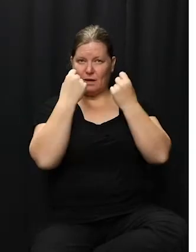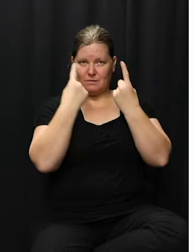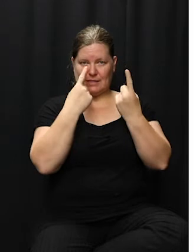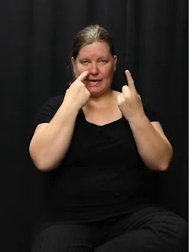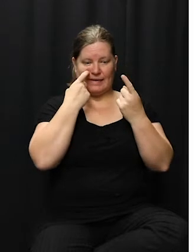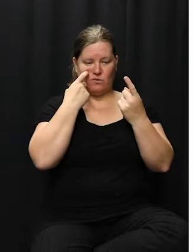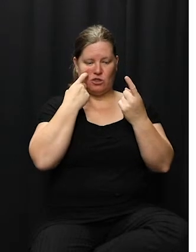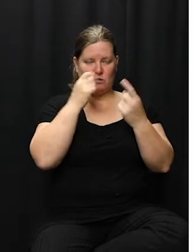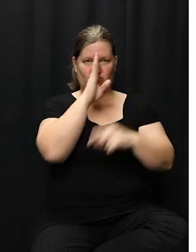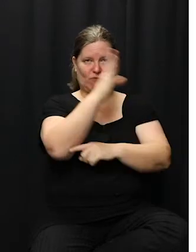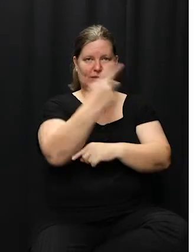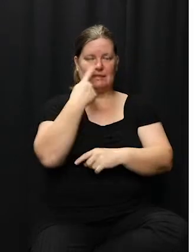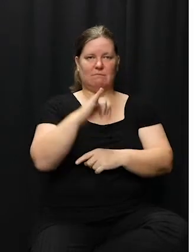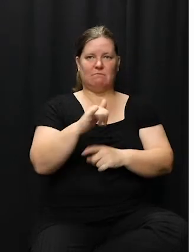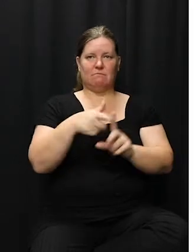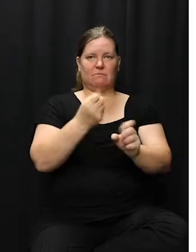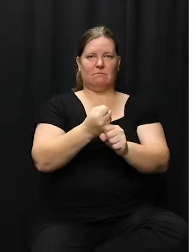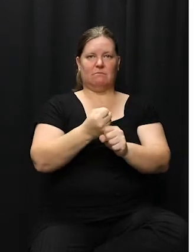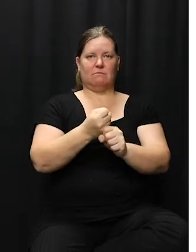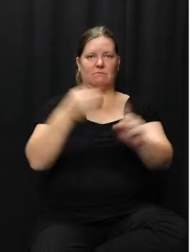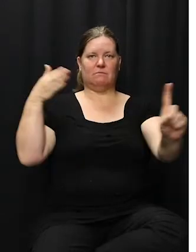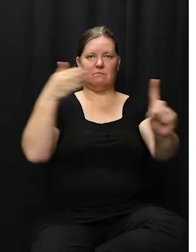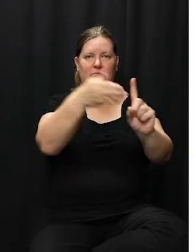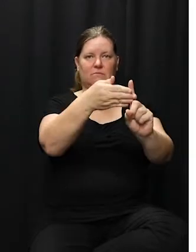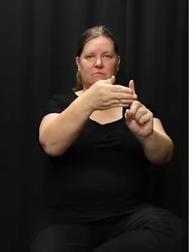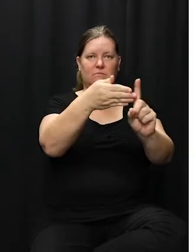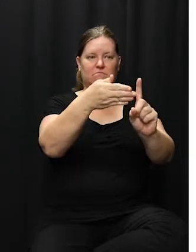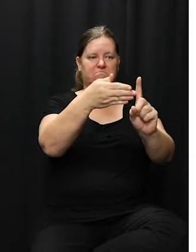without the context, you can't understand it. Like if you just see straight this sign,